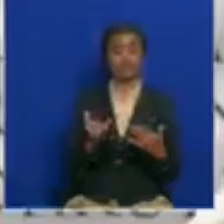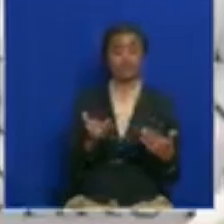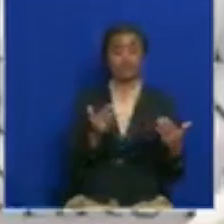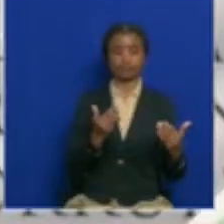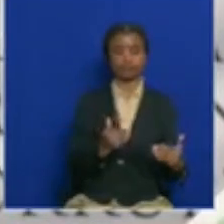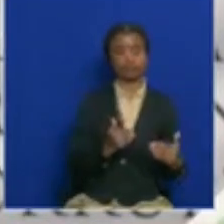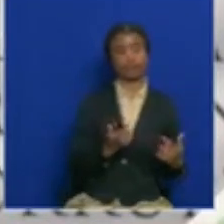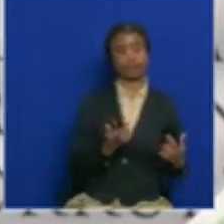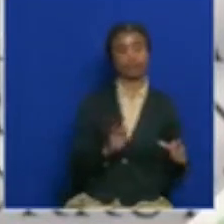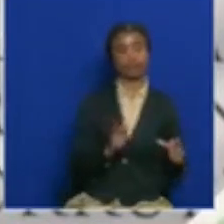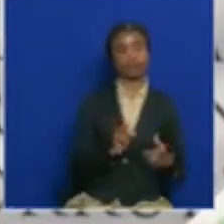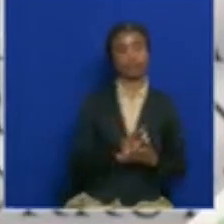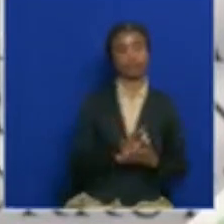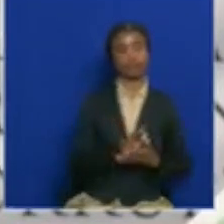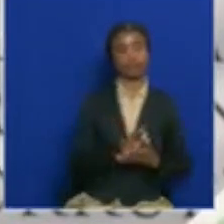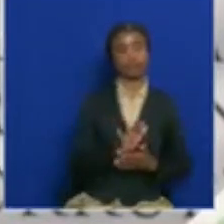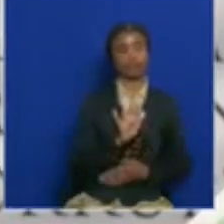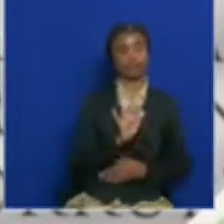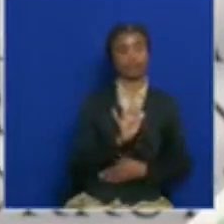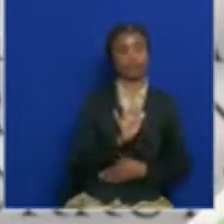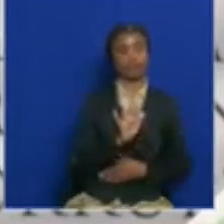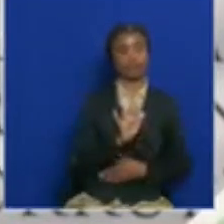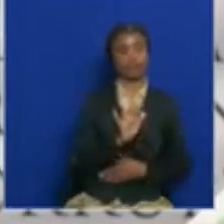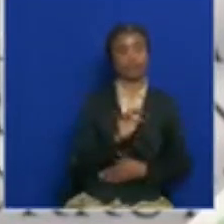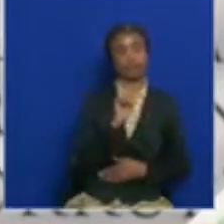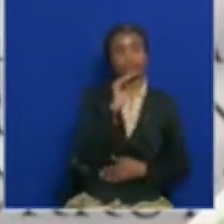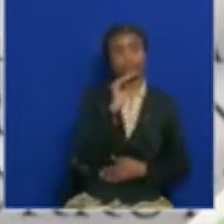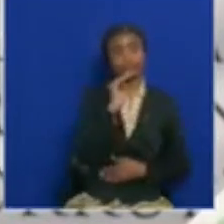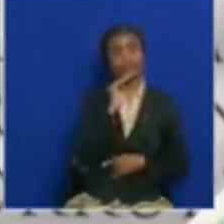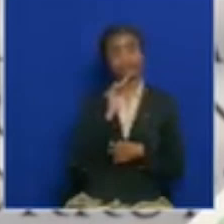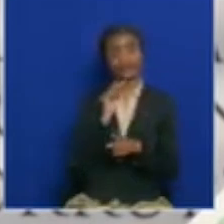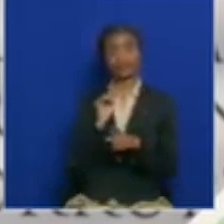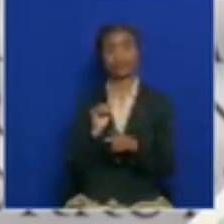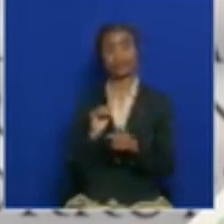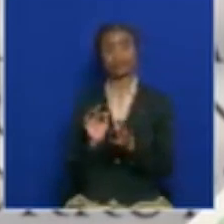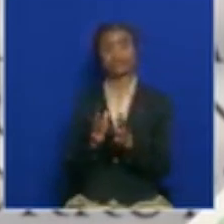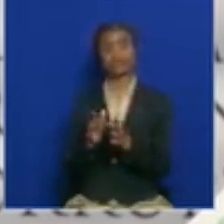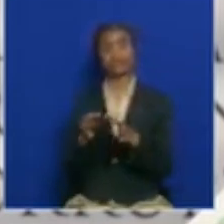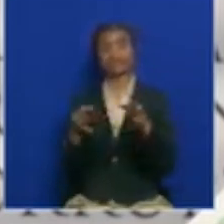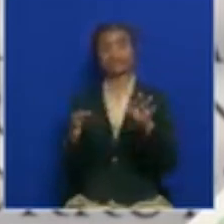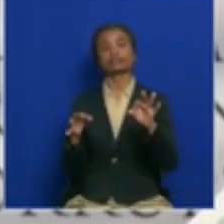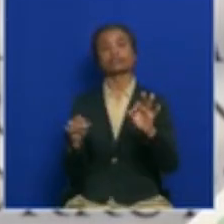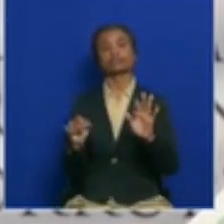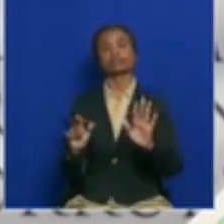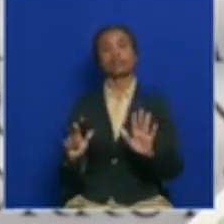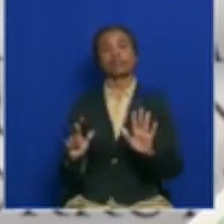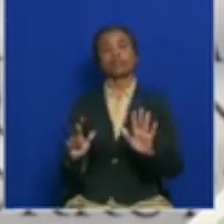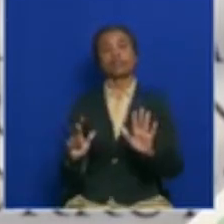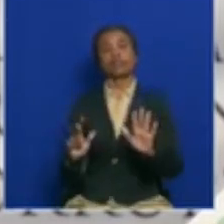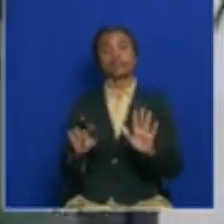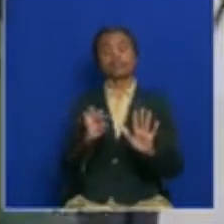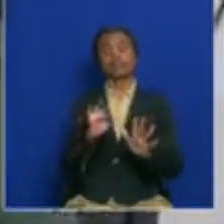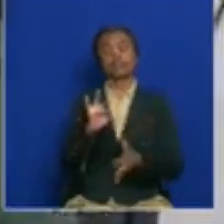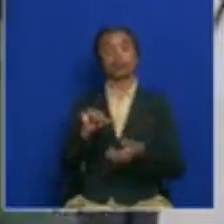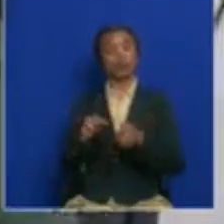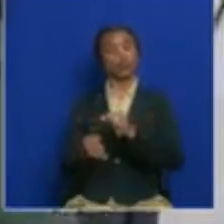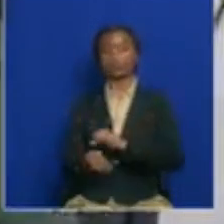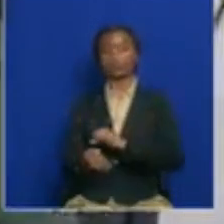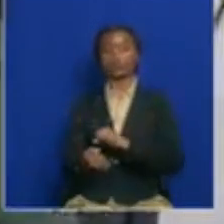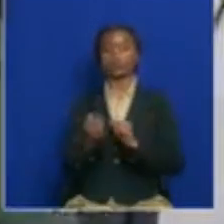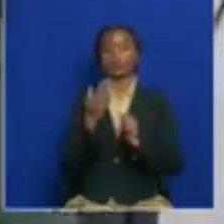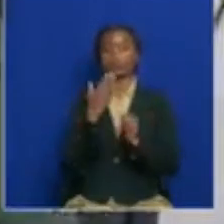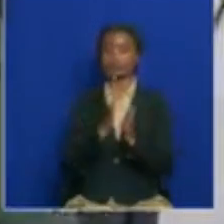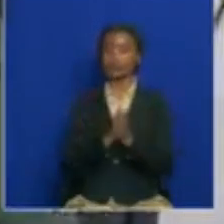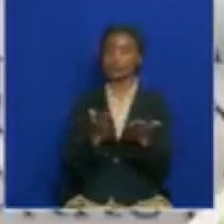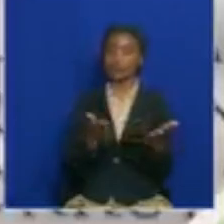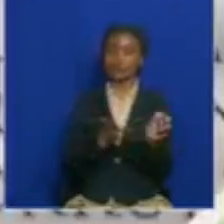conclude the list at page 7. Would you please go to page 7 of that file? I'm on it. I'll give